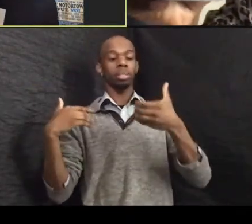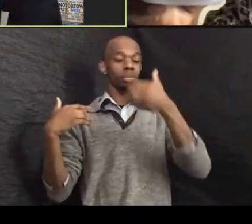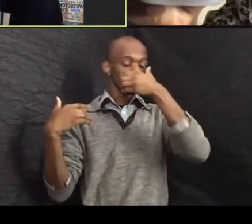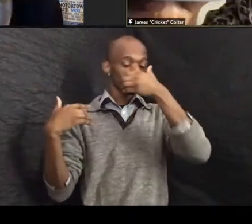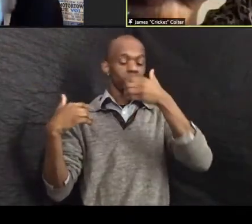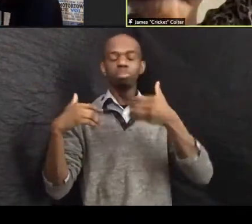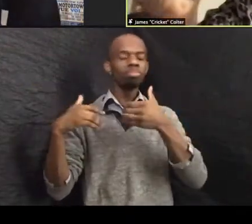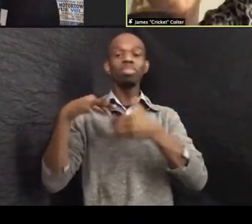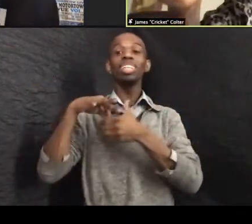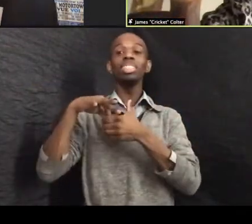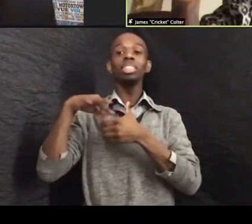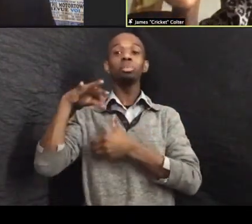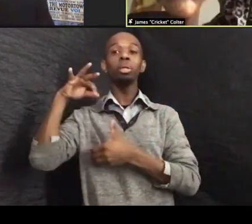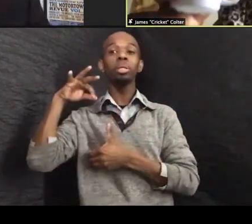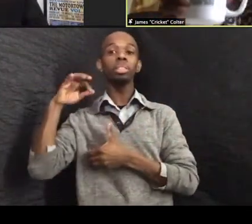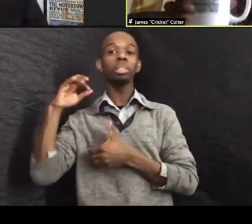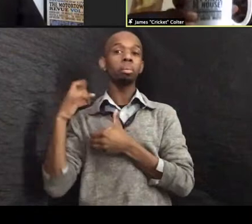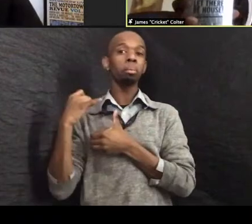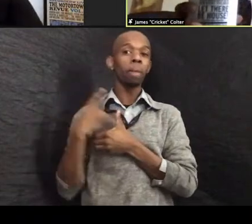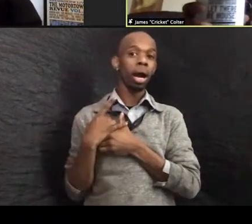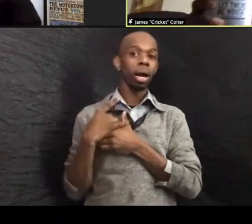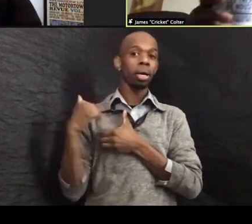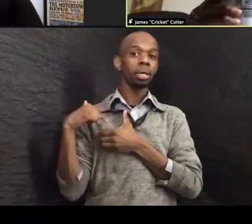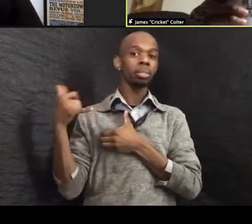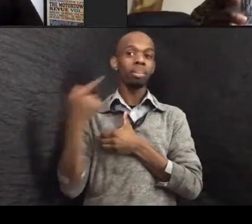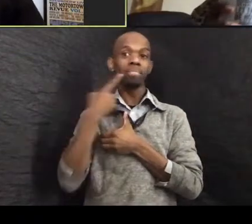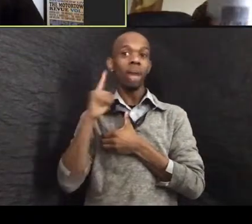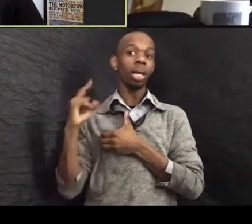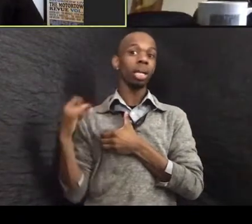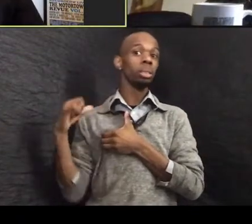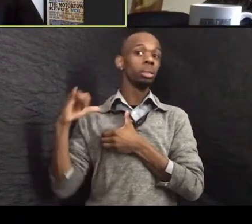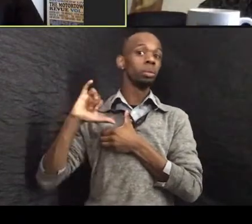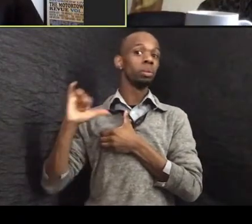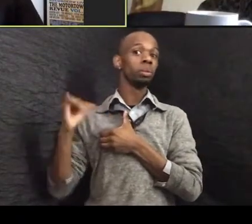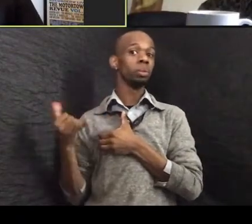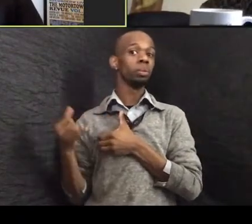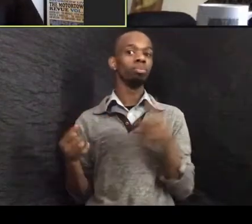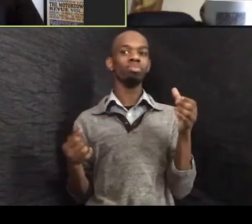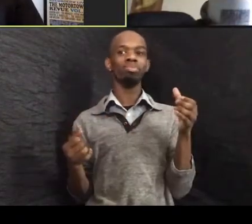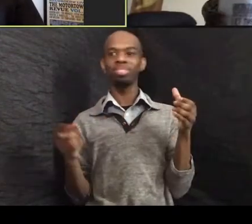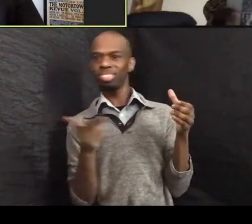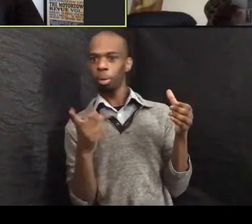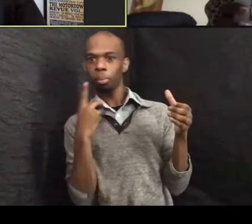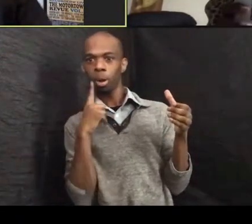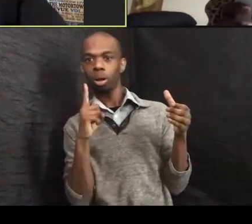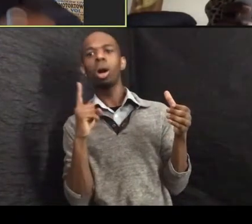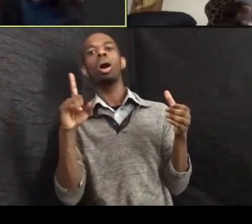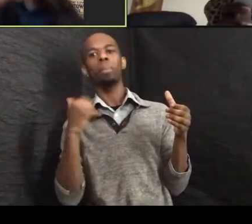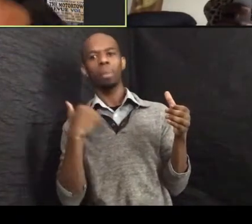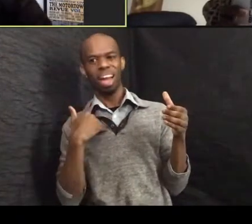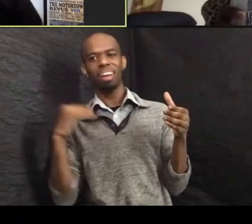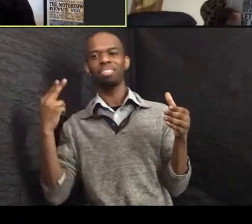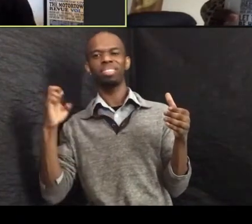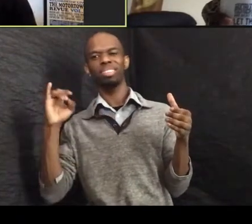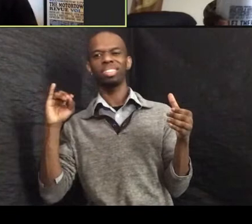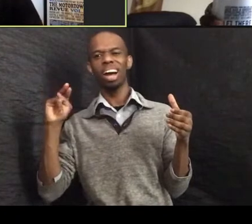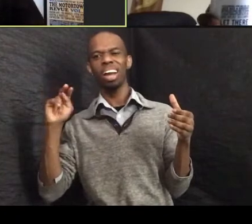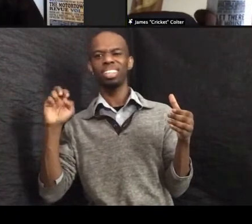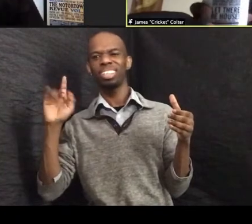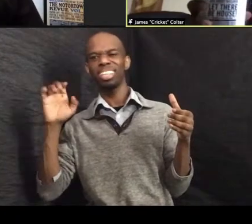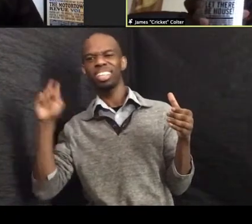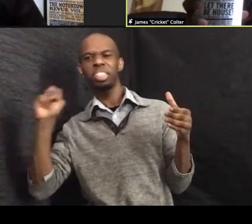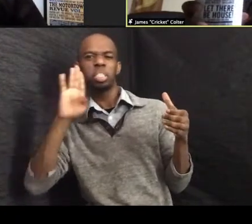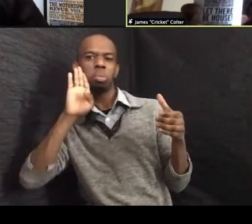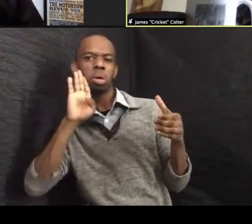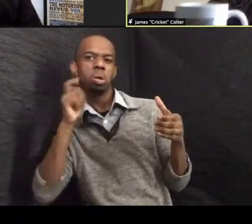My roommate brought me some spirits. Good stuff. What you drinking on? Little Heineken. My man. Little product. I